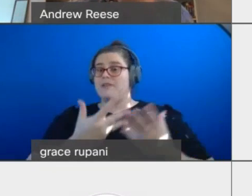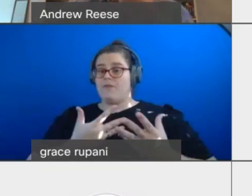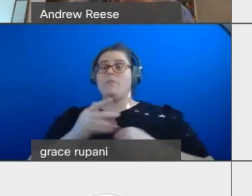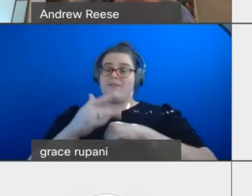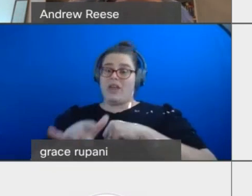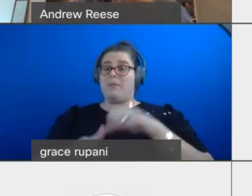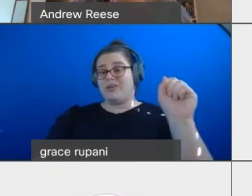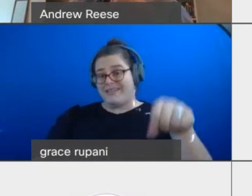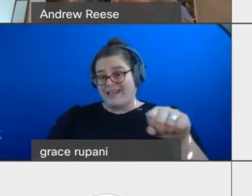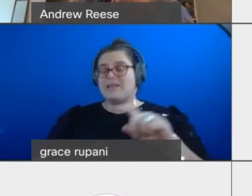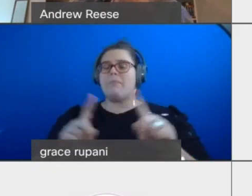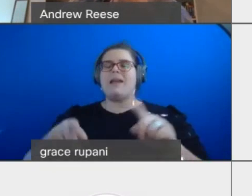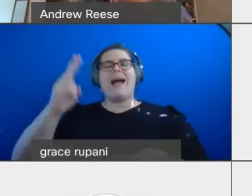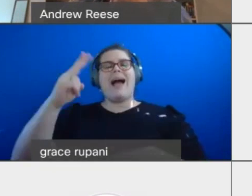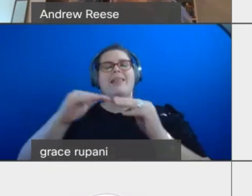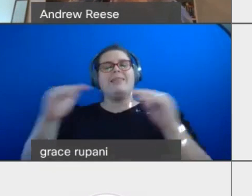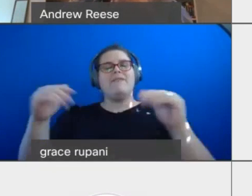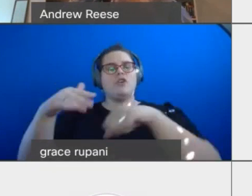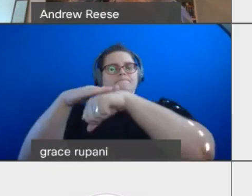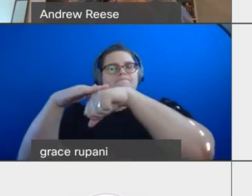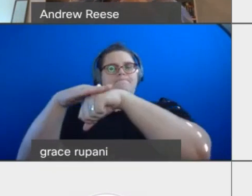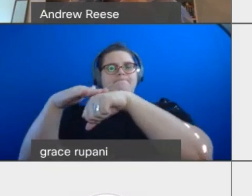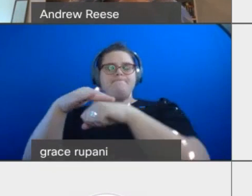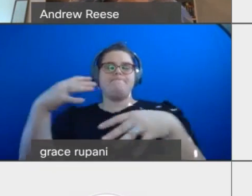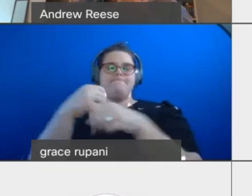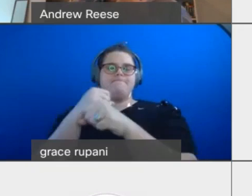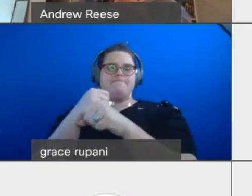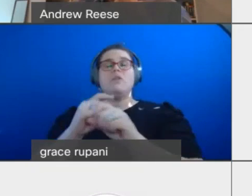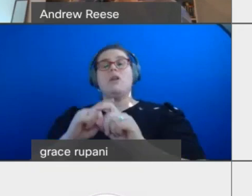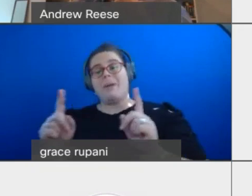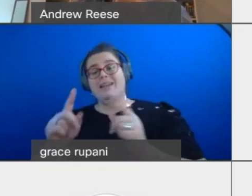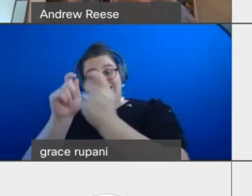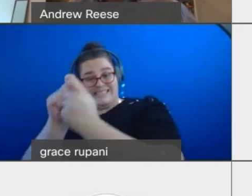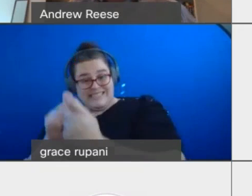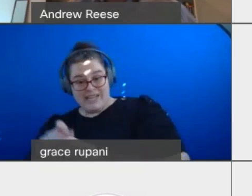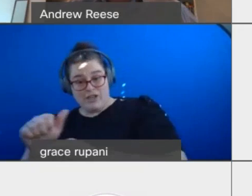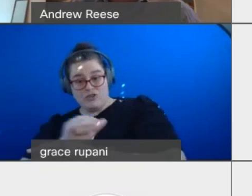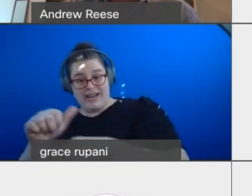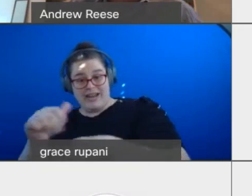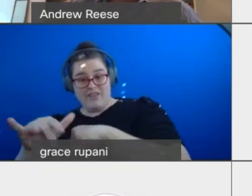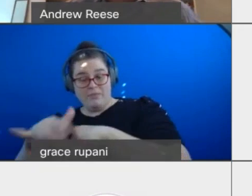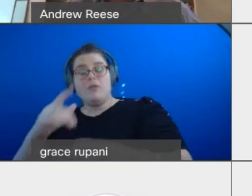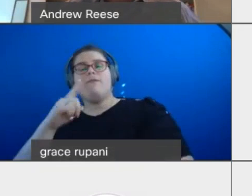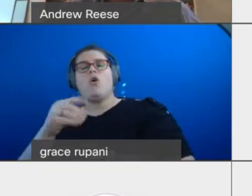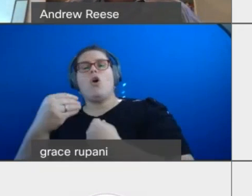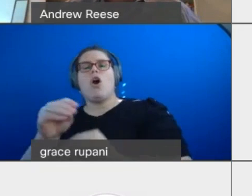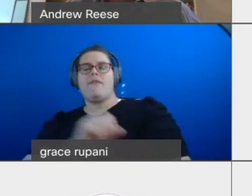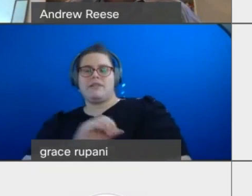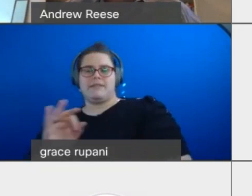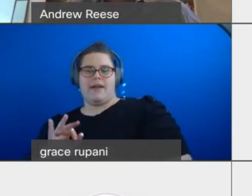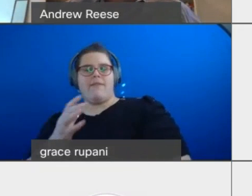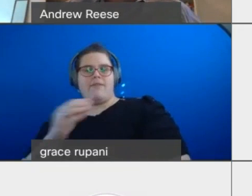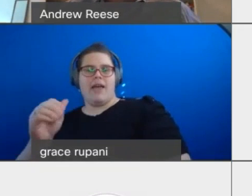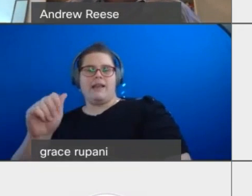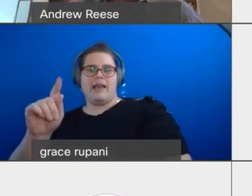detailed training is really focused on administrative and the office staff and their roles with EVV. However, the training